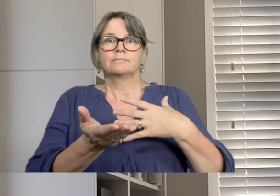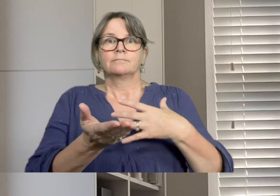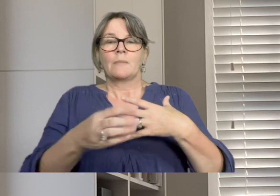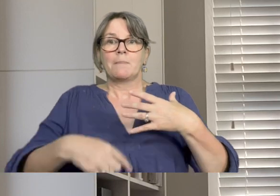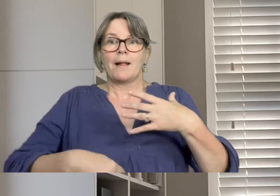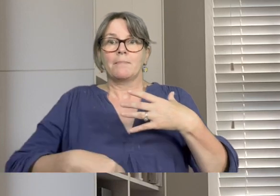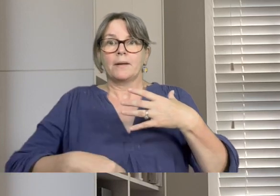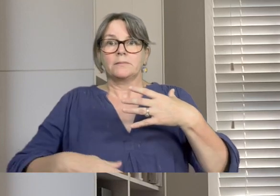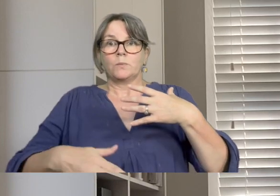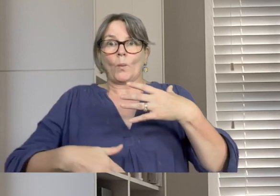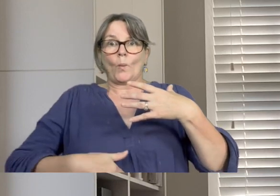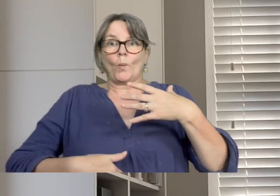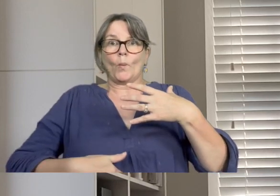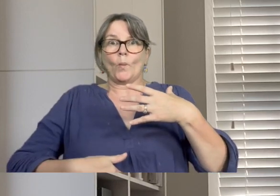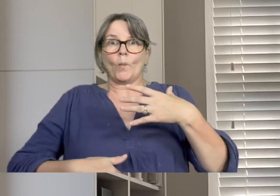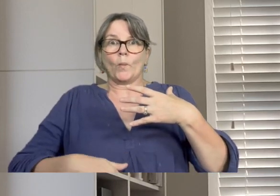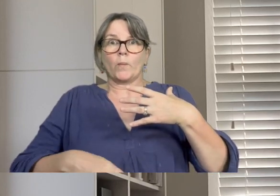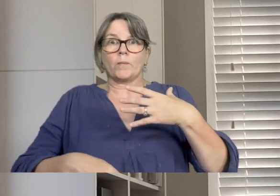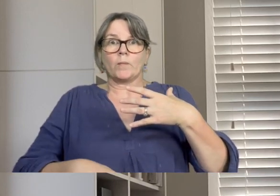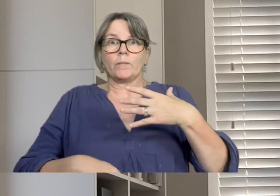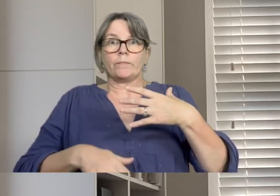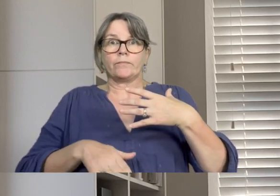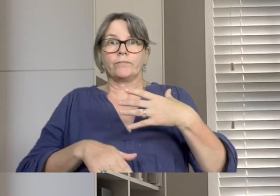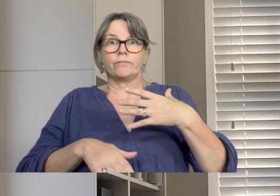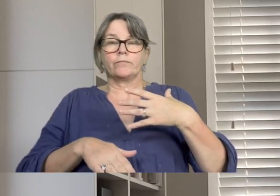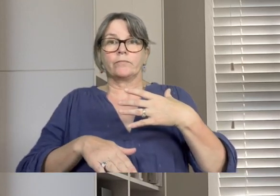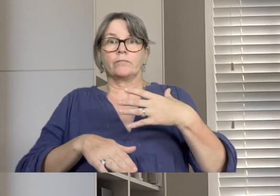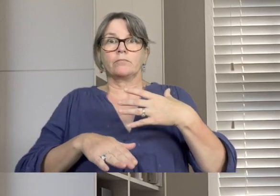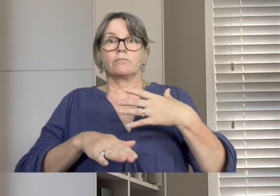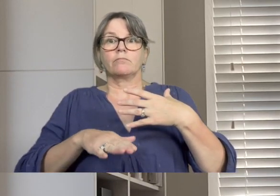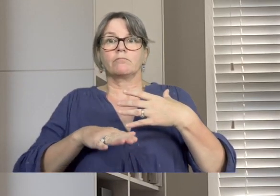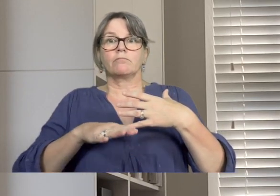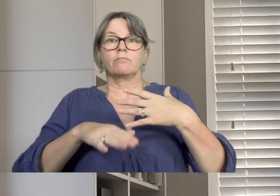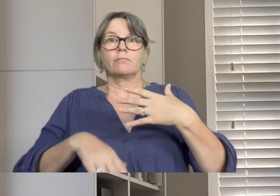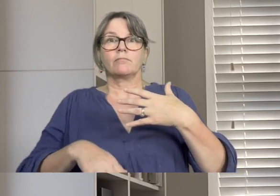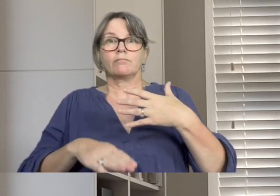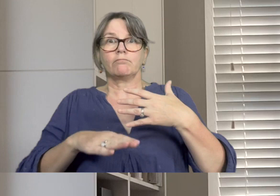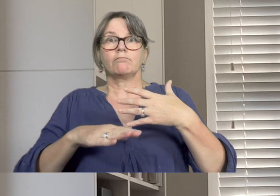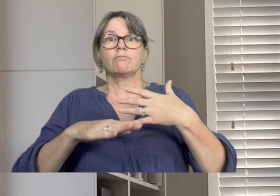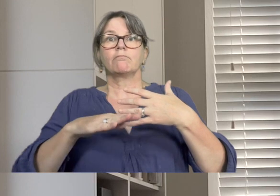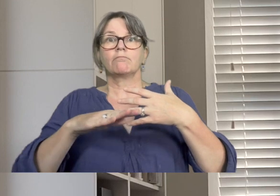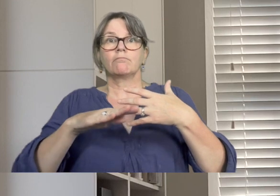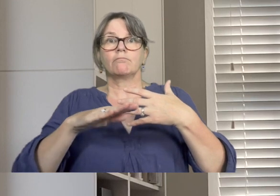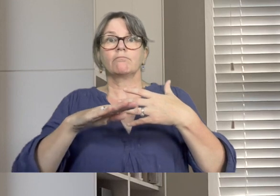tail high. Breath in. As we breathe out, peel that waist away.